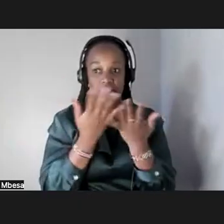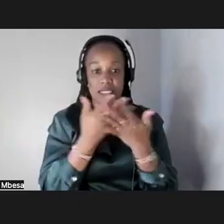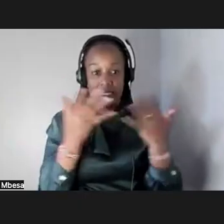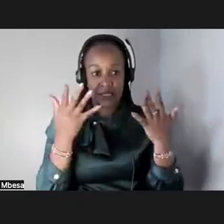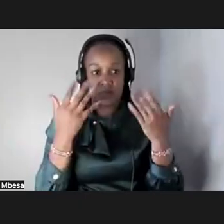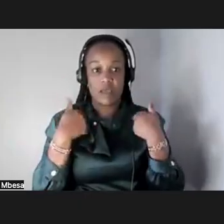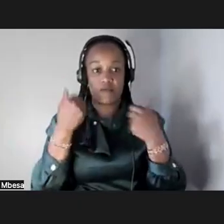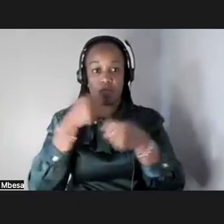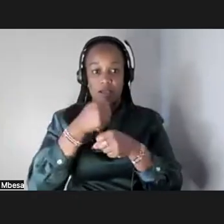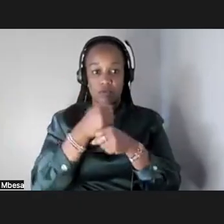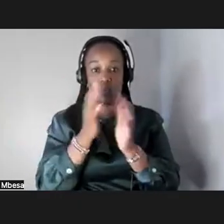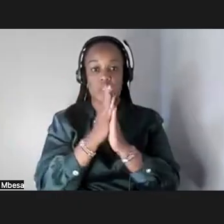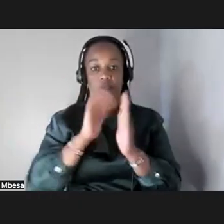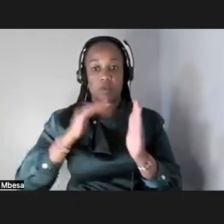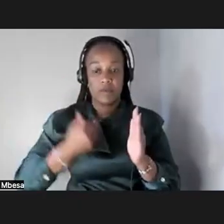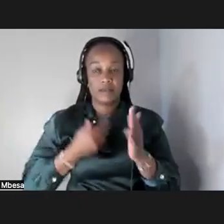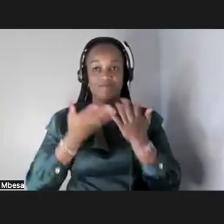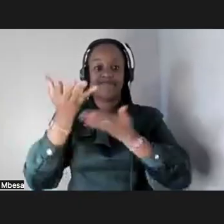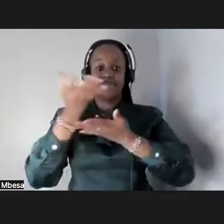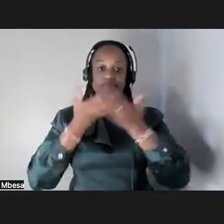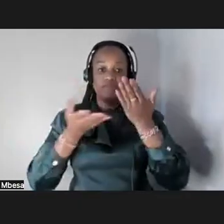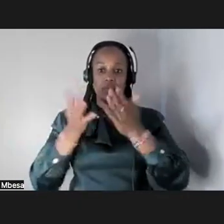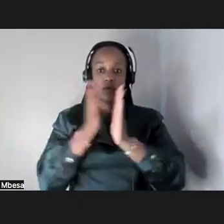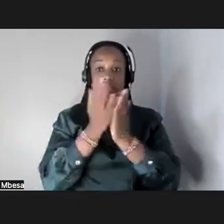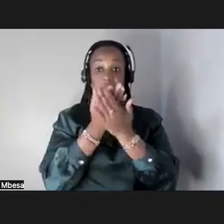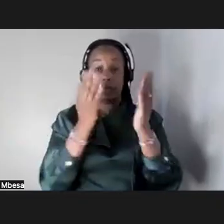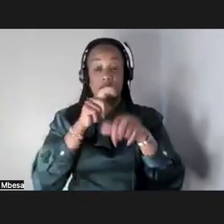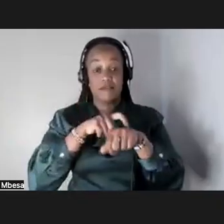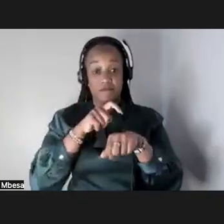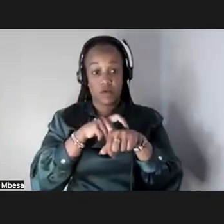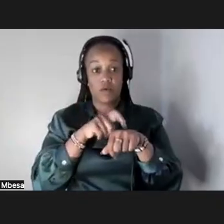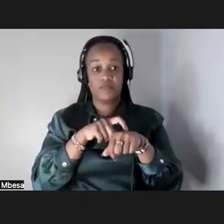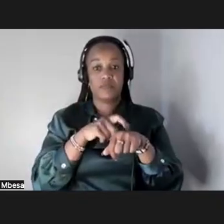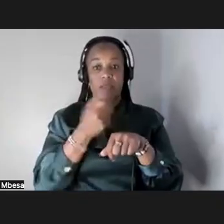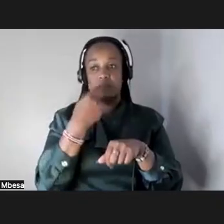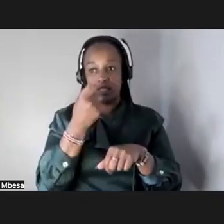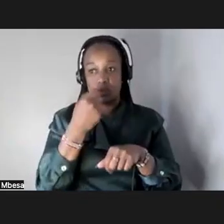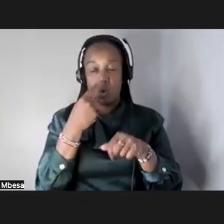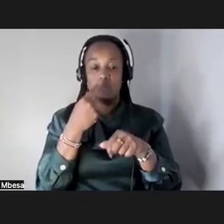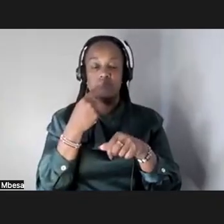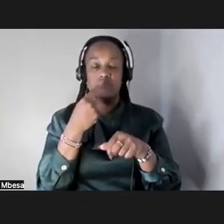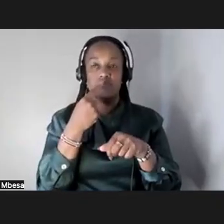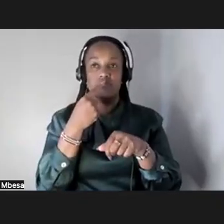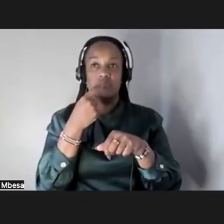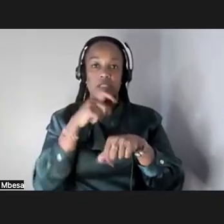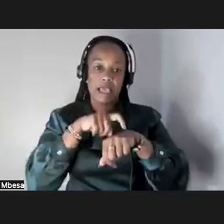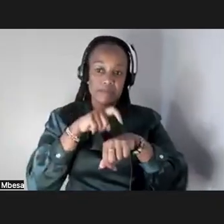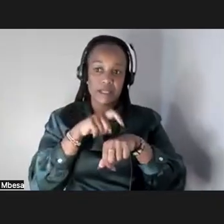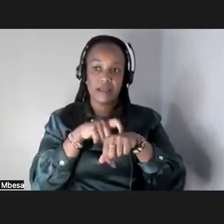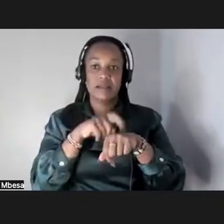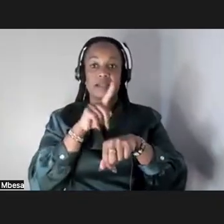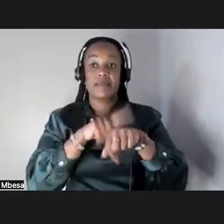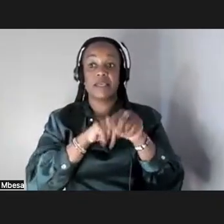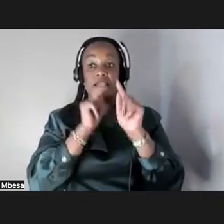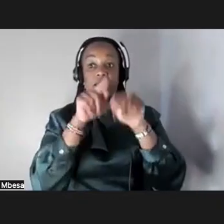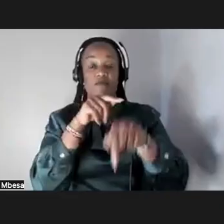women, talked to them during antenatal clinics, family planning, and even when they're coming for immunization. And when you talk to them, they